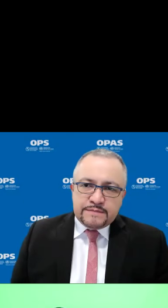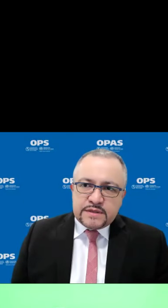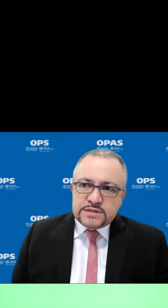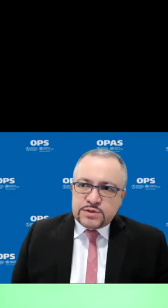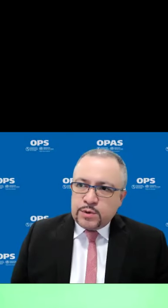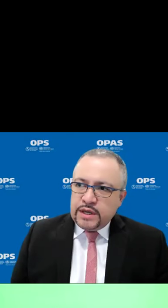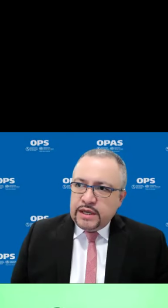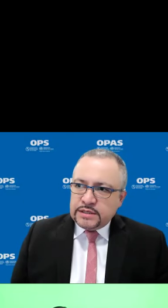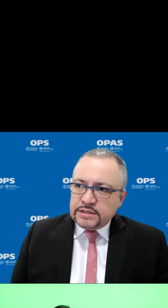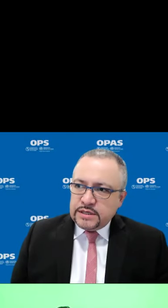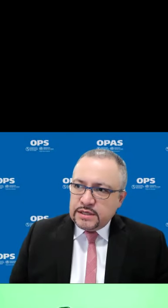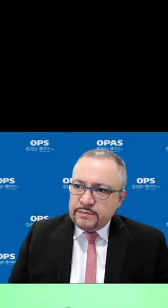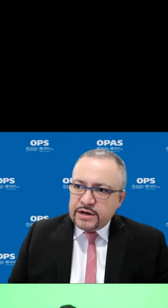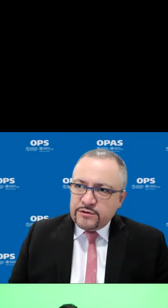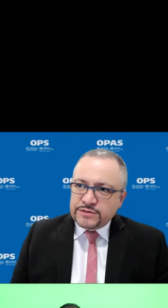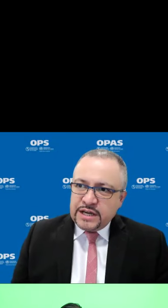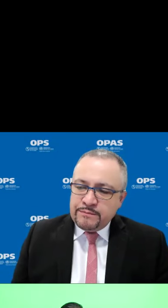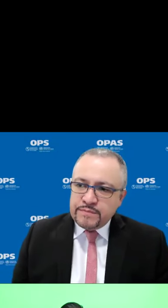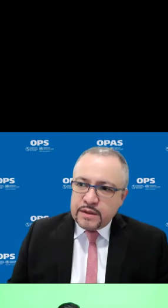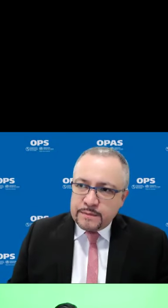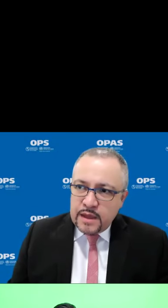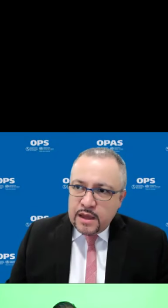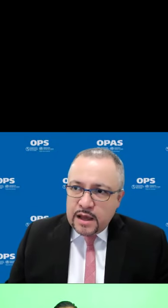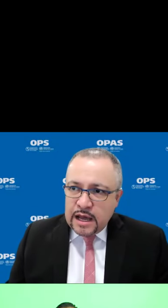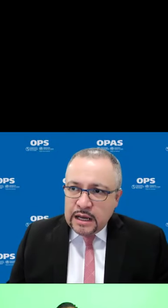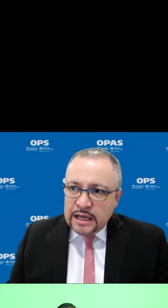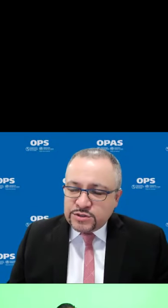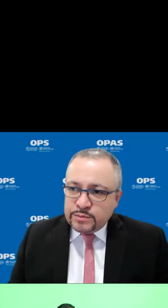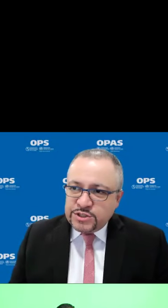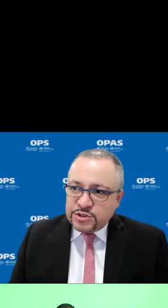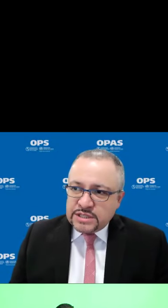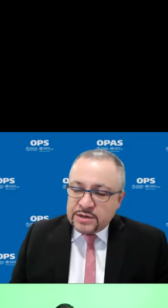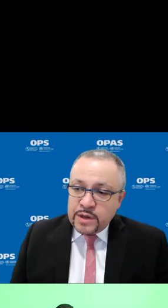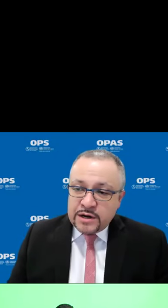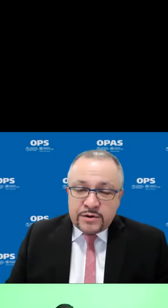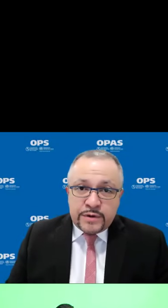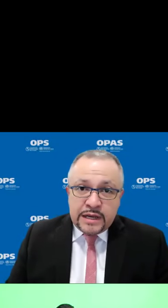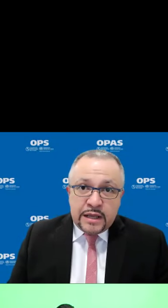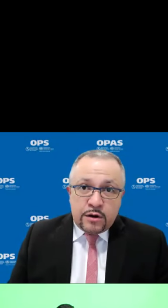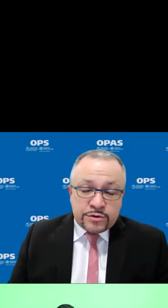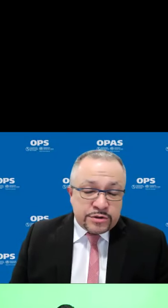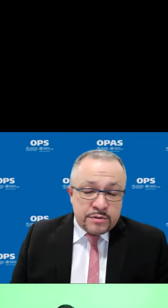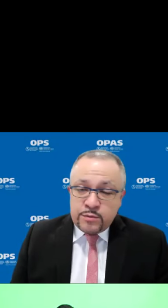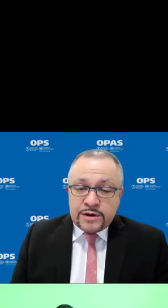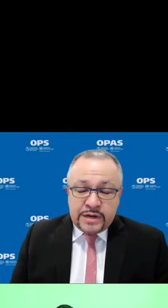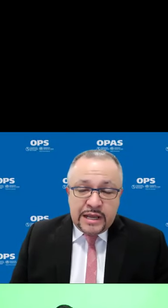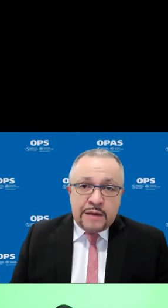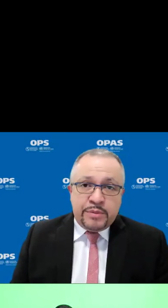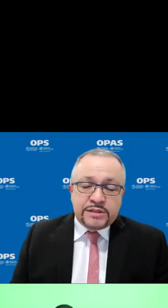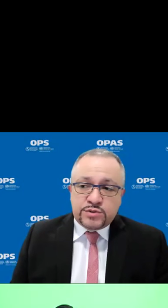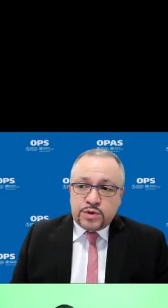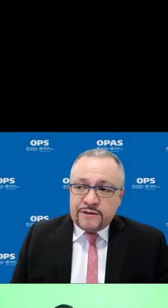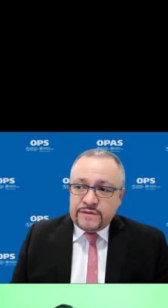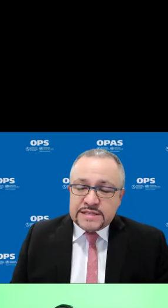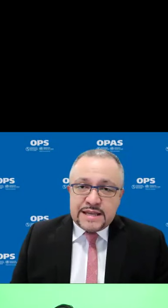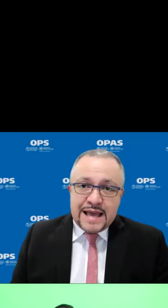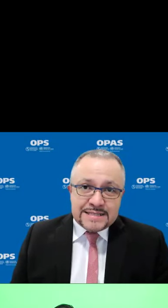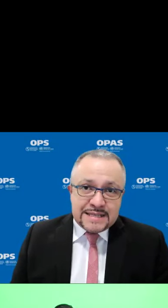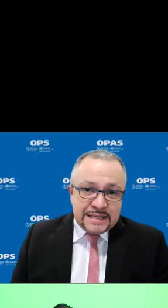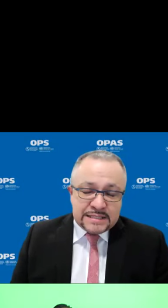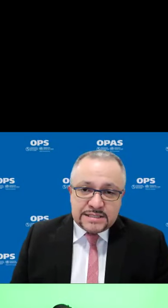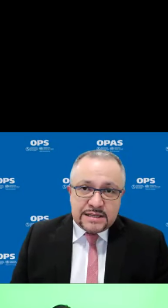Perfect. So in the matter of time, I'd like to mention that we are really honored. We are really happy to have